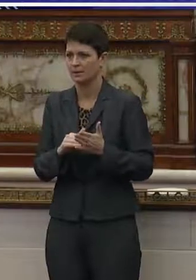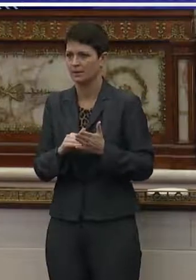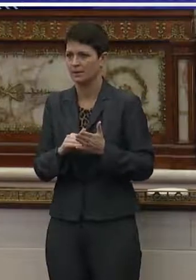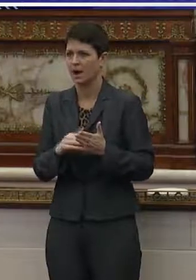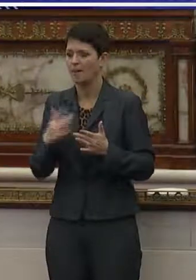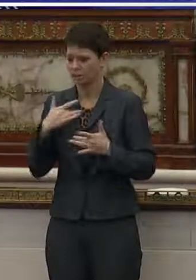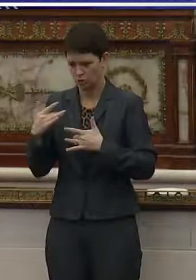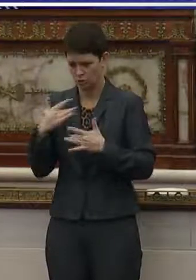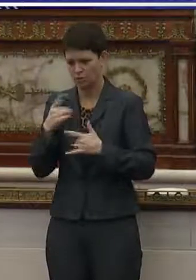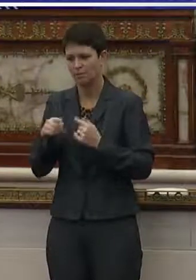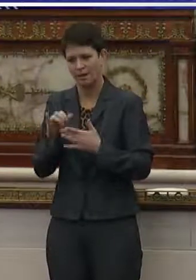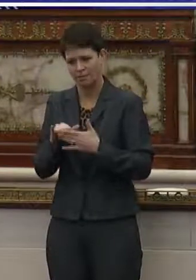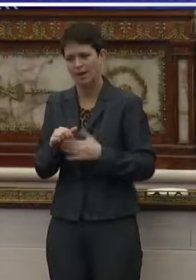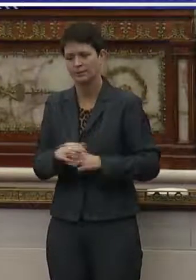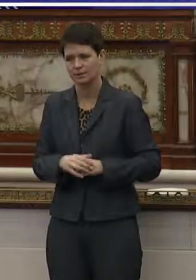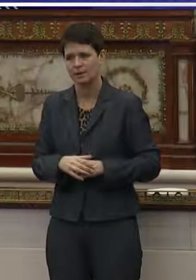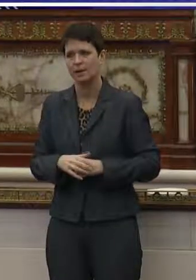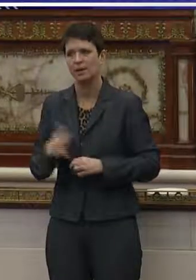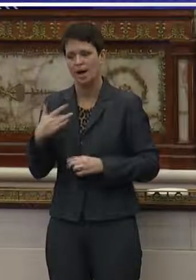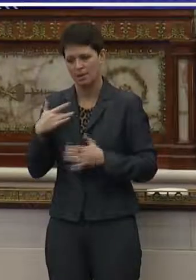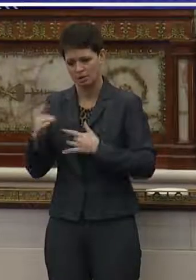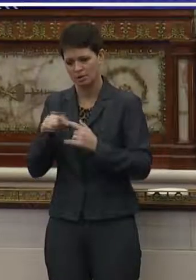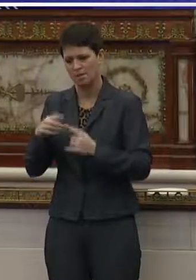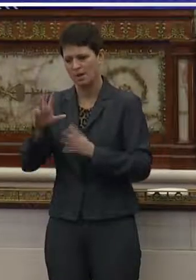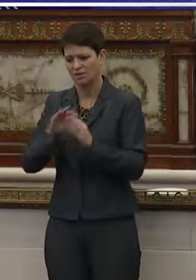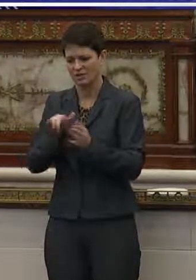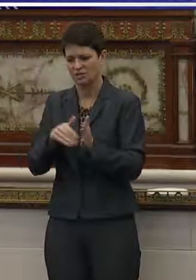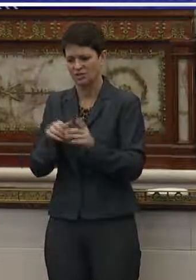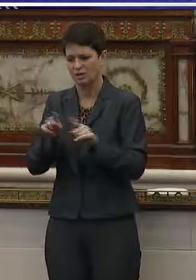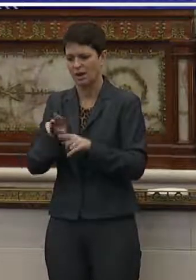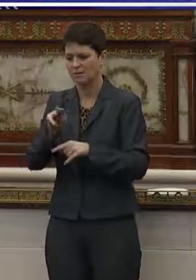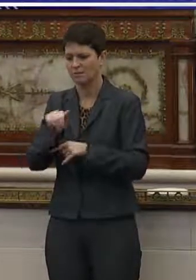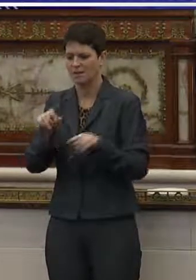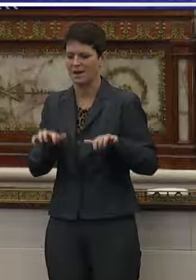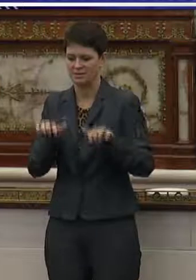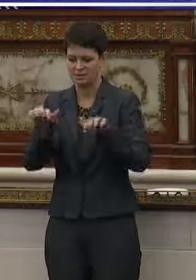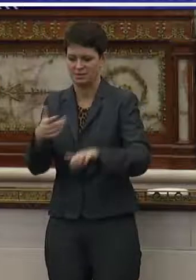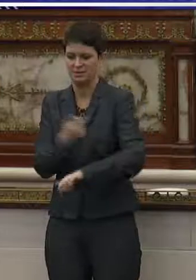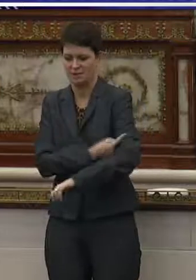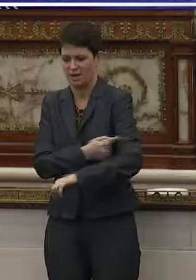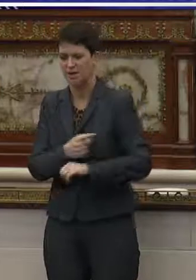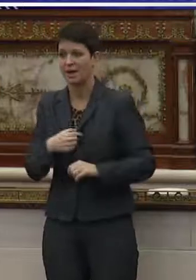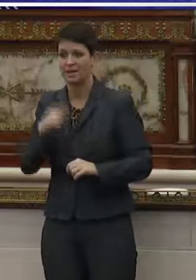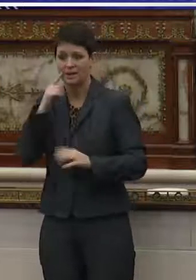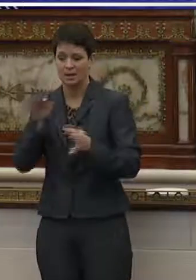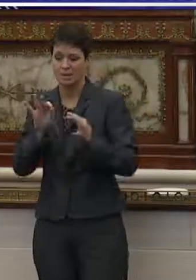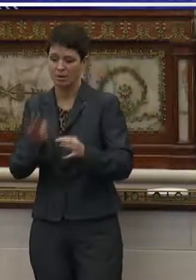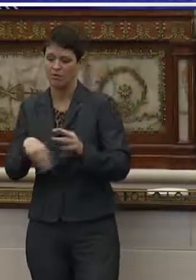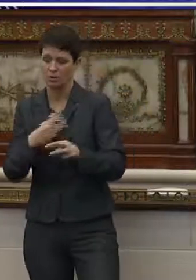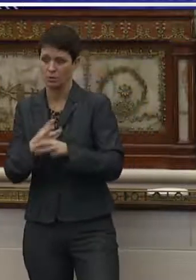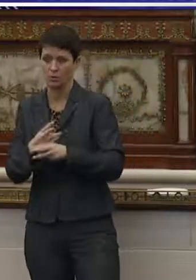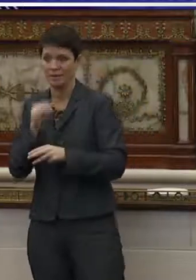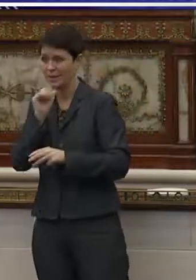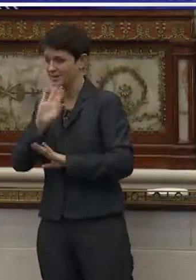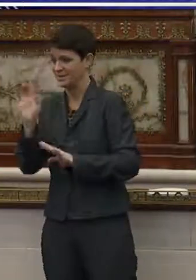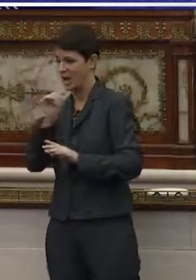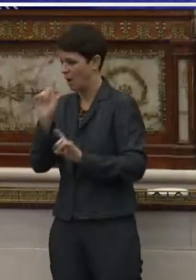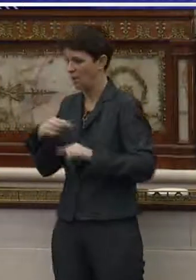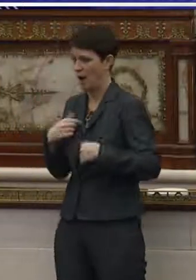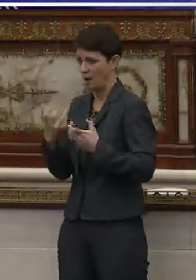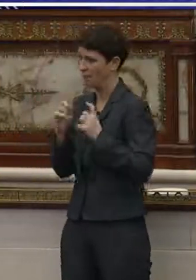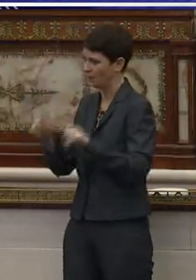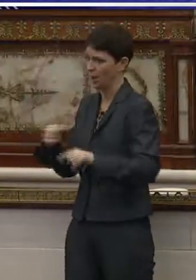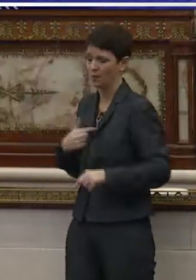am concerned about that. I am concerned about the convention center as a mass vaccination site. I think in an ideal world that is not where I would pick. I